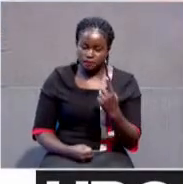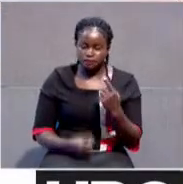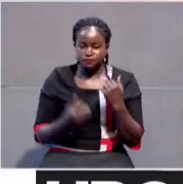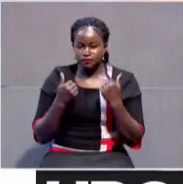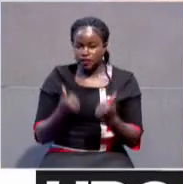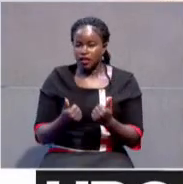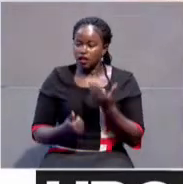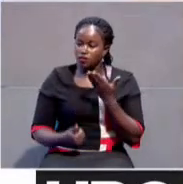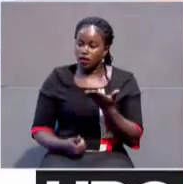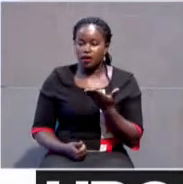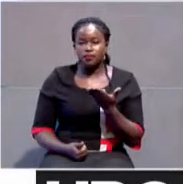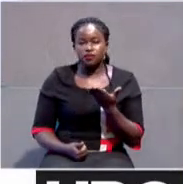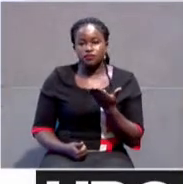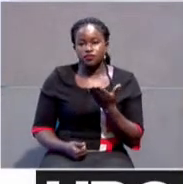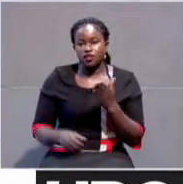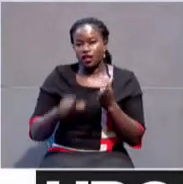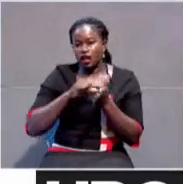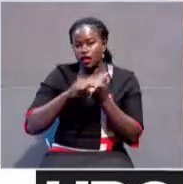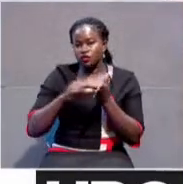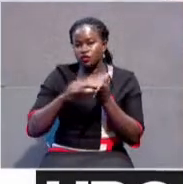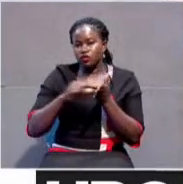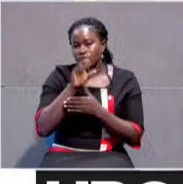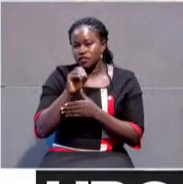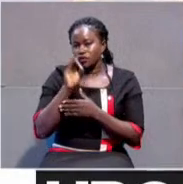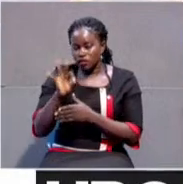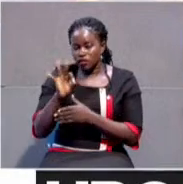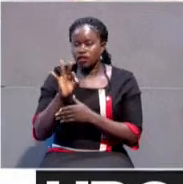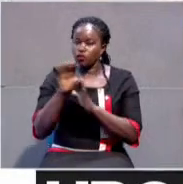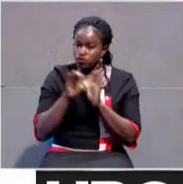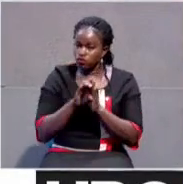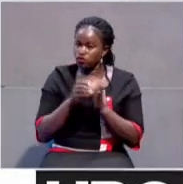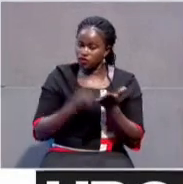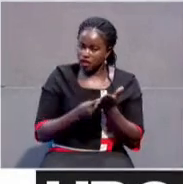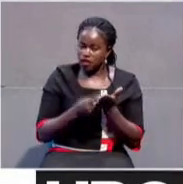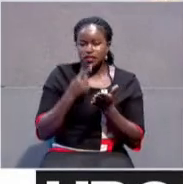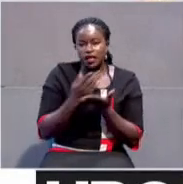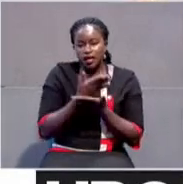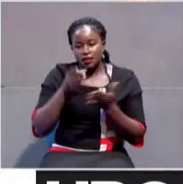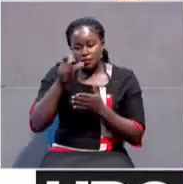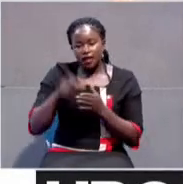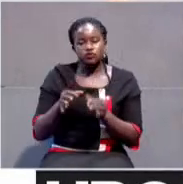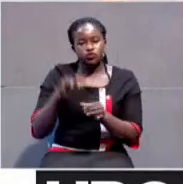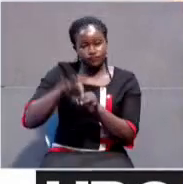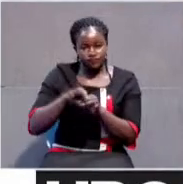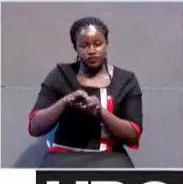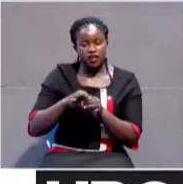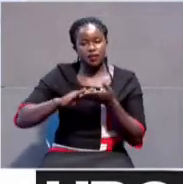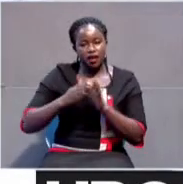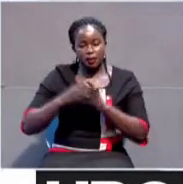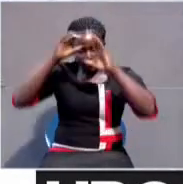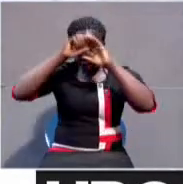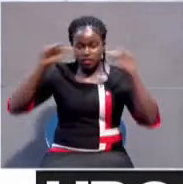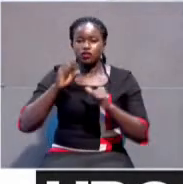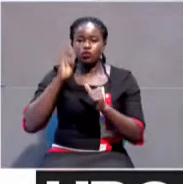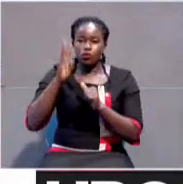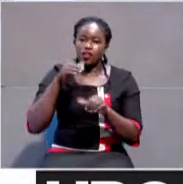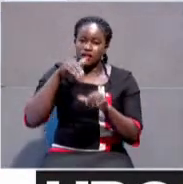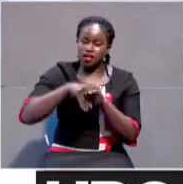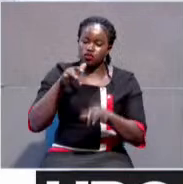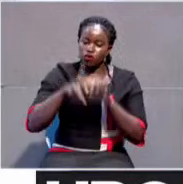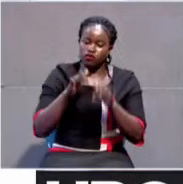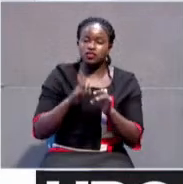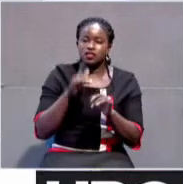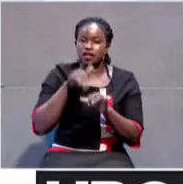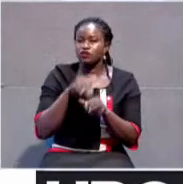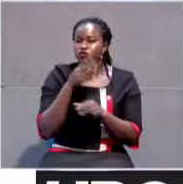Article 103 of the Constitution states that any person elected for presidency shall assume office within 24